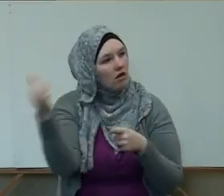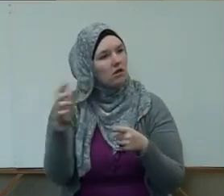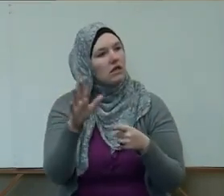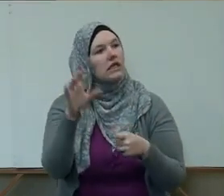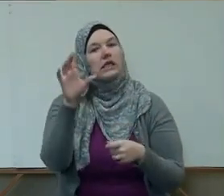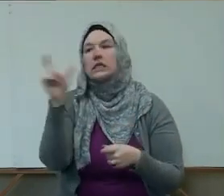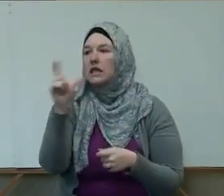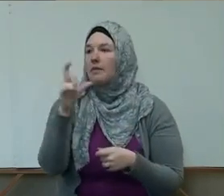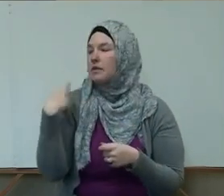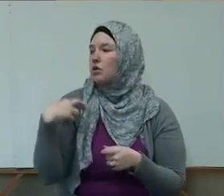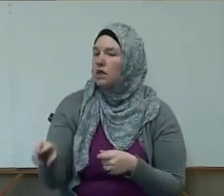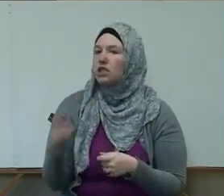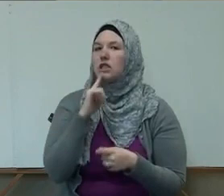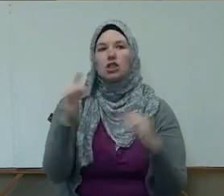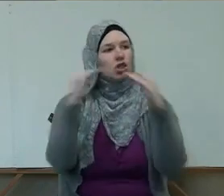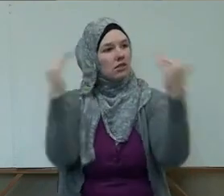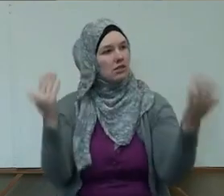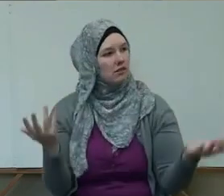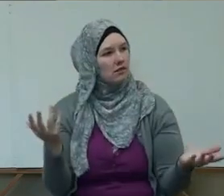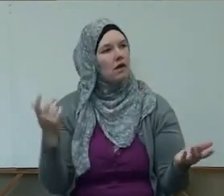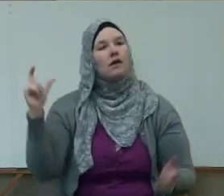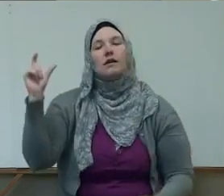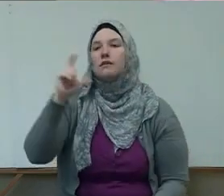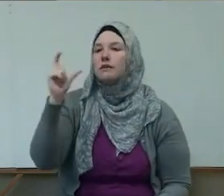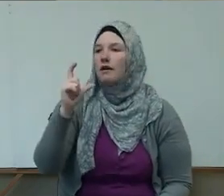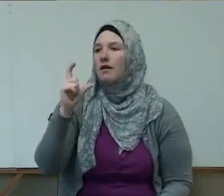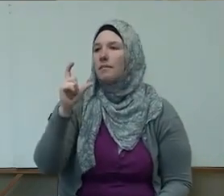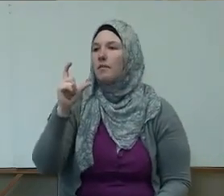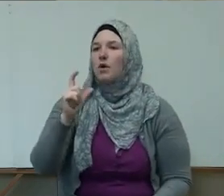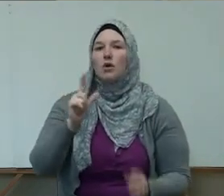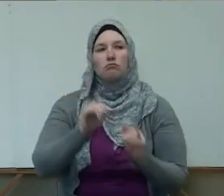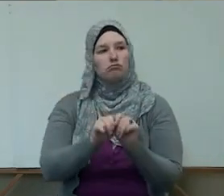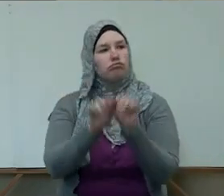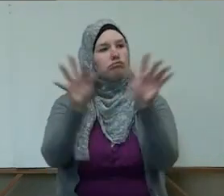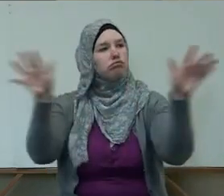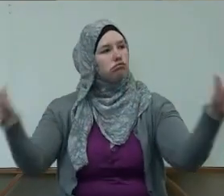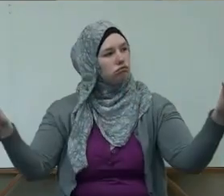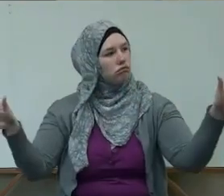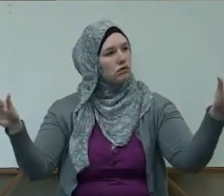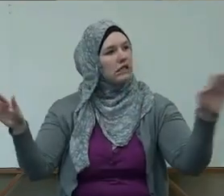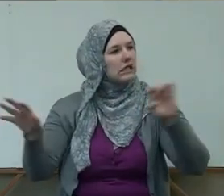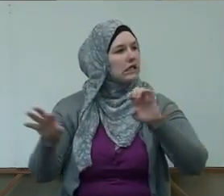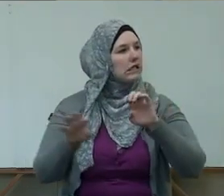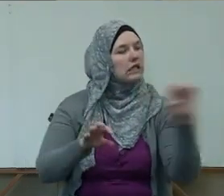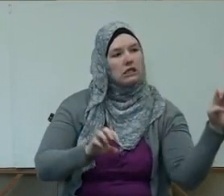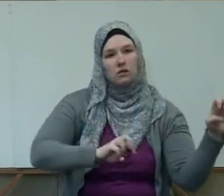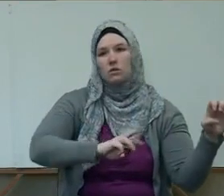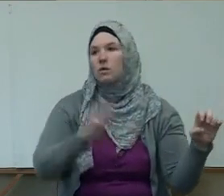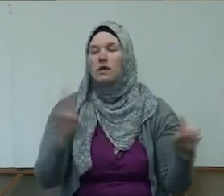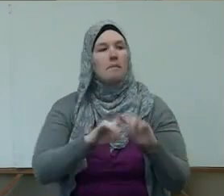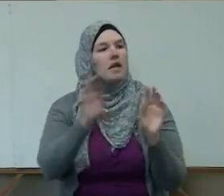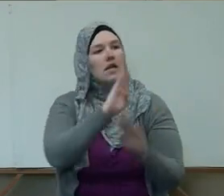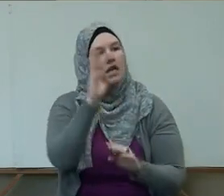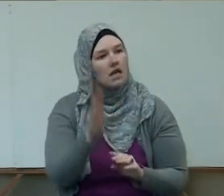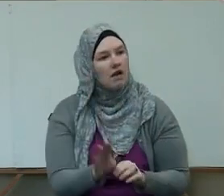is a religion of justice. Islam went into East and West, but never expelled any